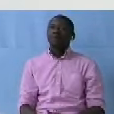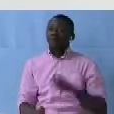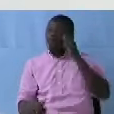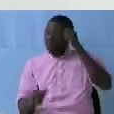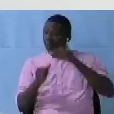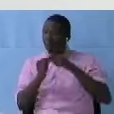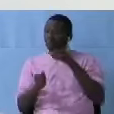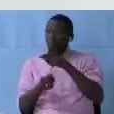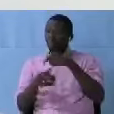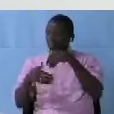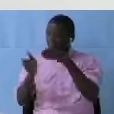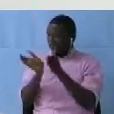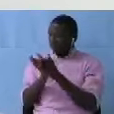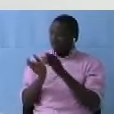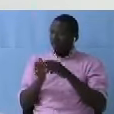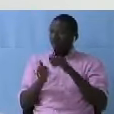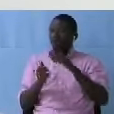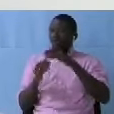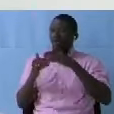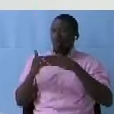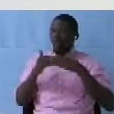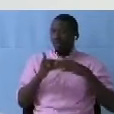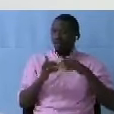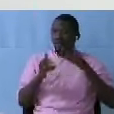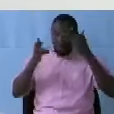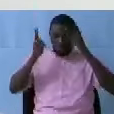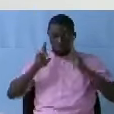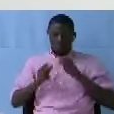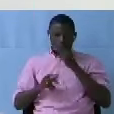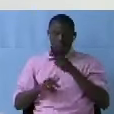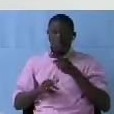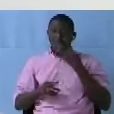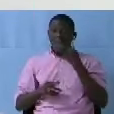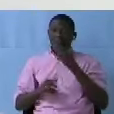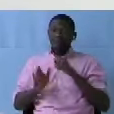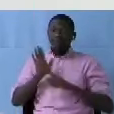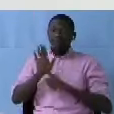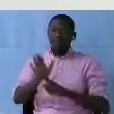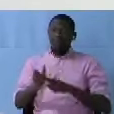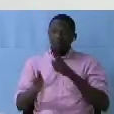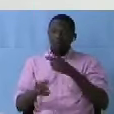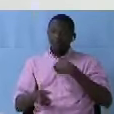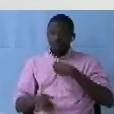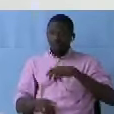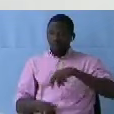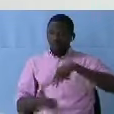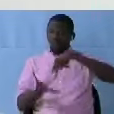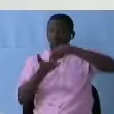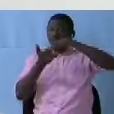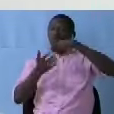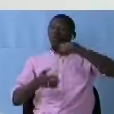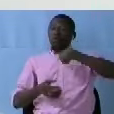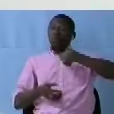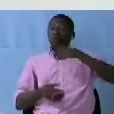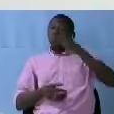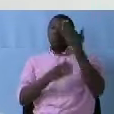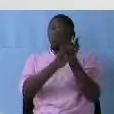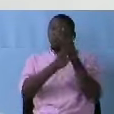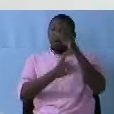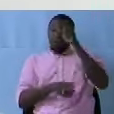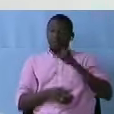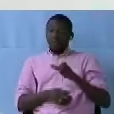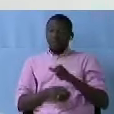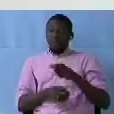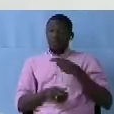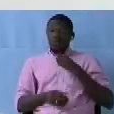pretend to be a doctor, you present yourself as a doctor, or you claim to be a doctor, and you are not